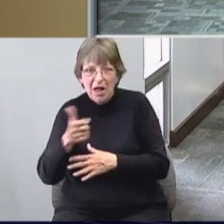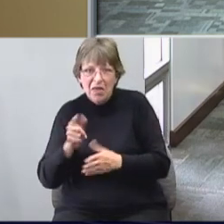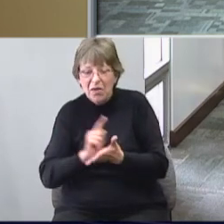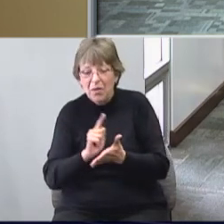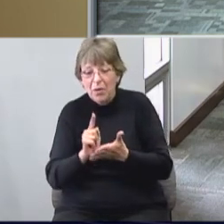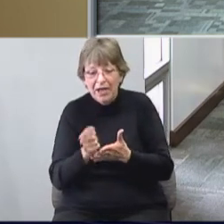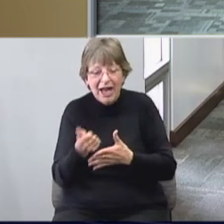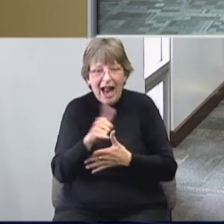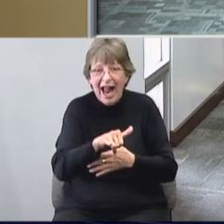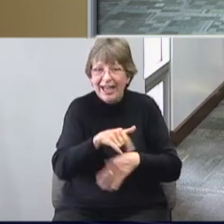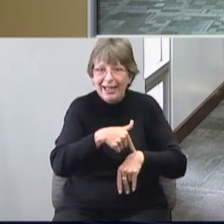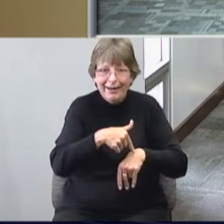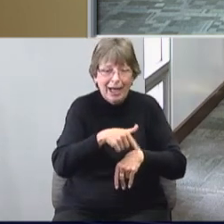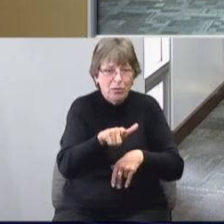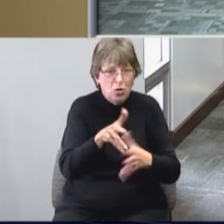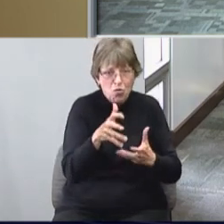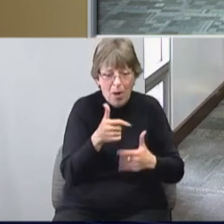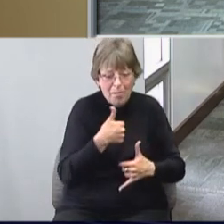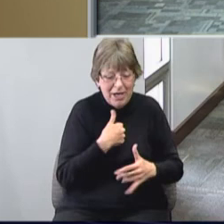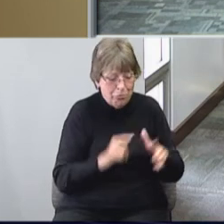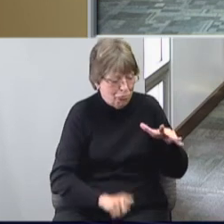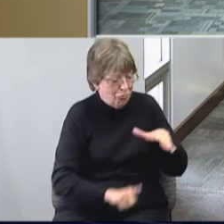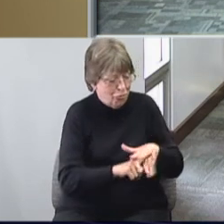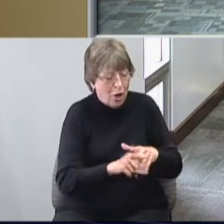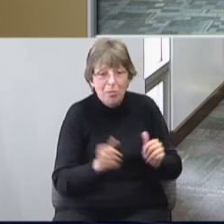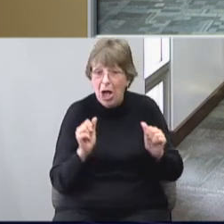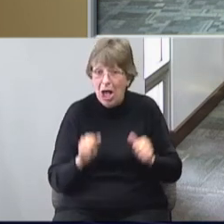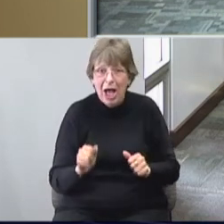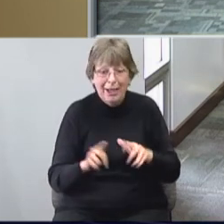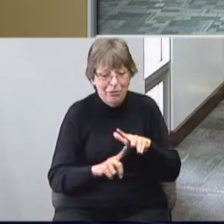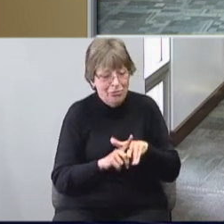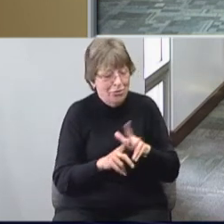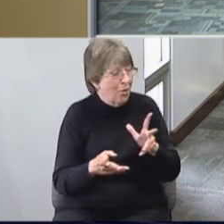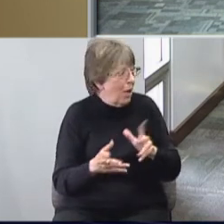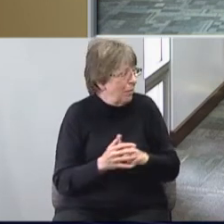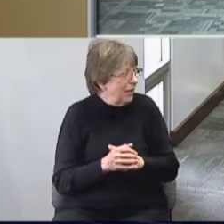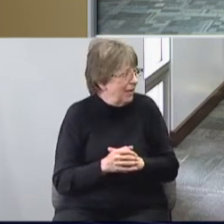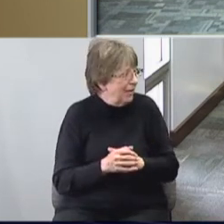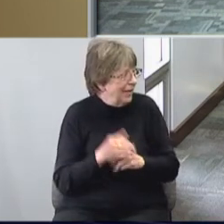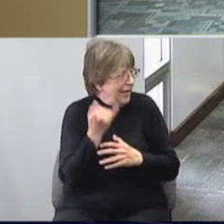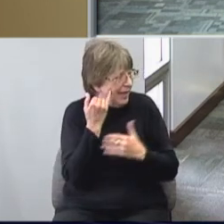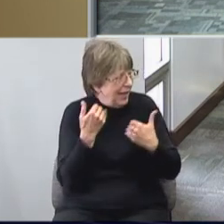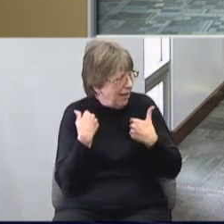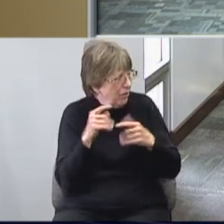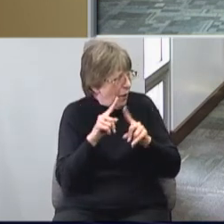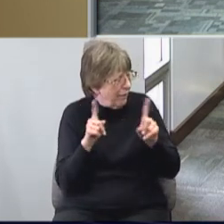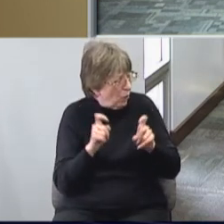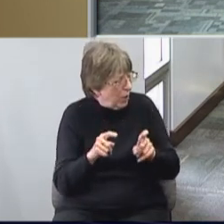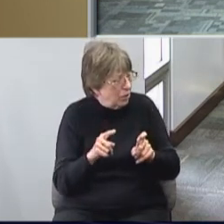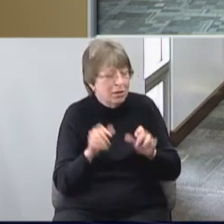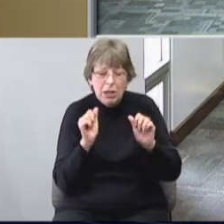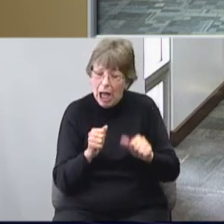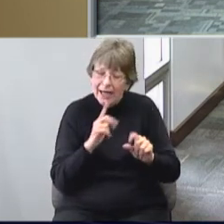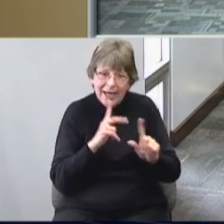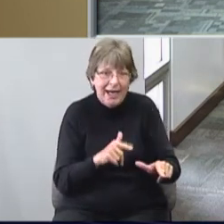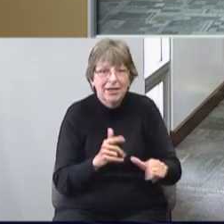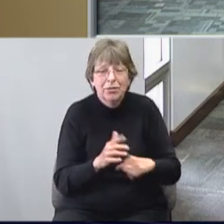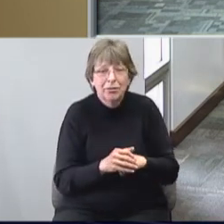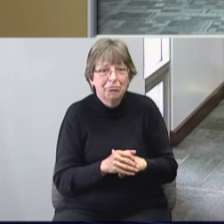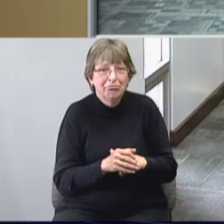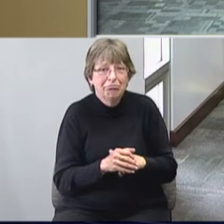you all want me, I'll be here. Any one of you all want any questions, I'll be here to answer.